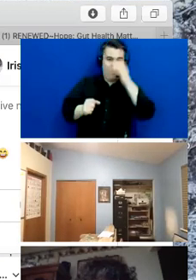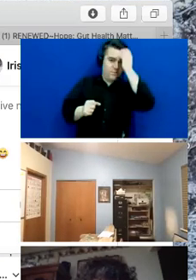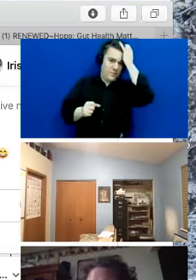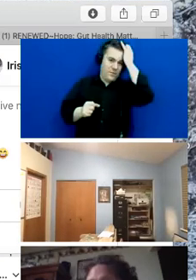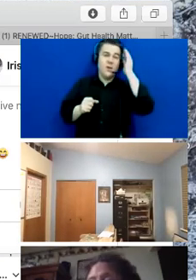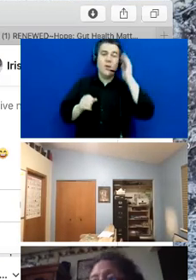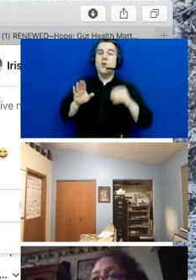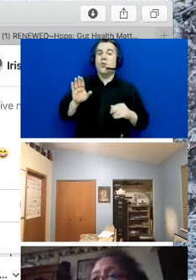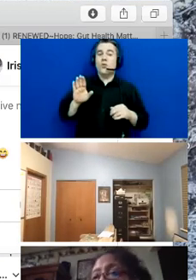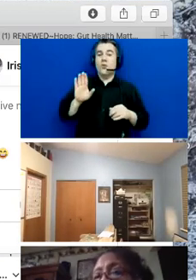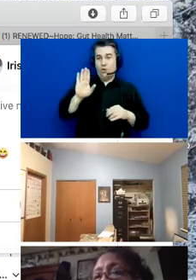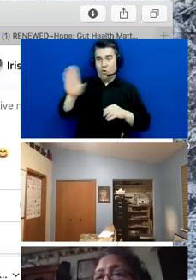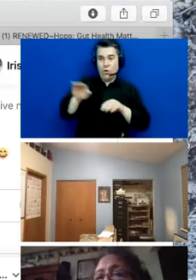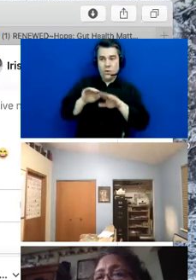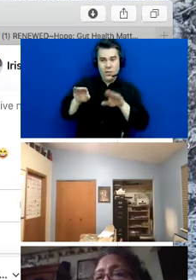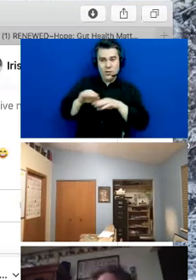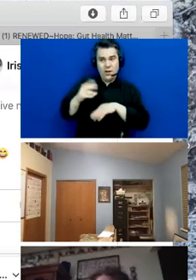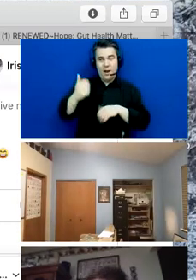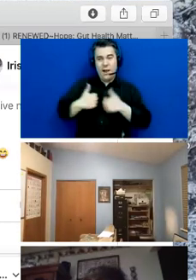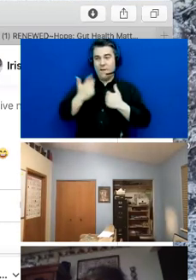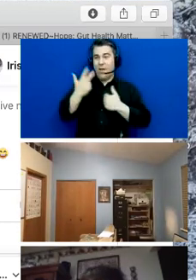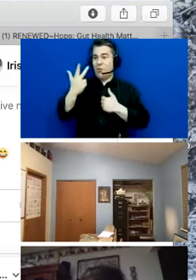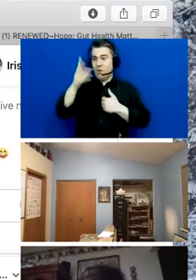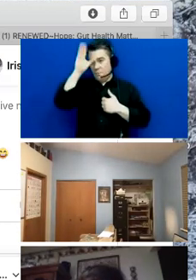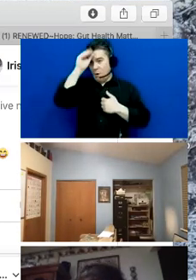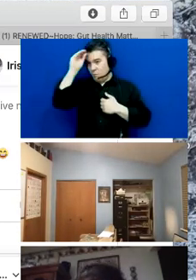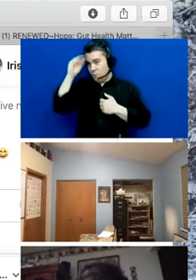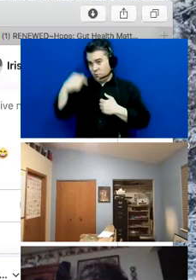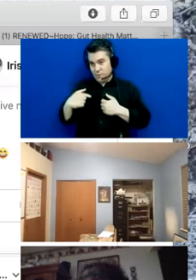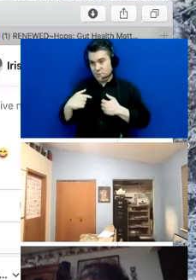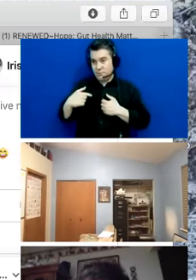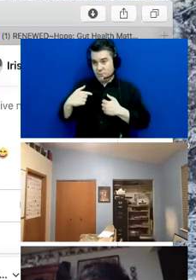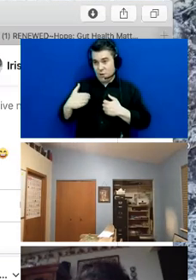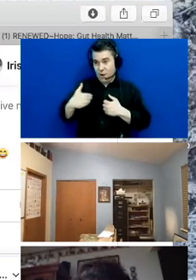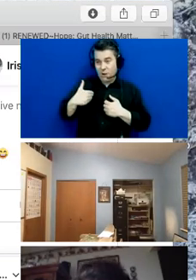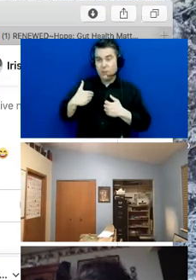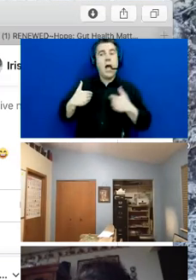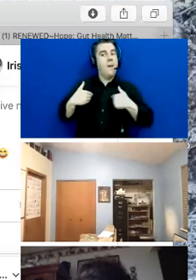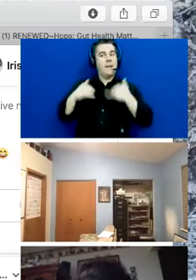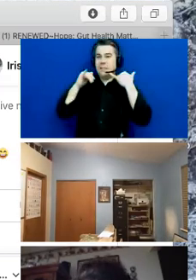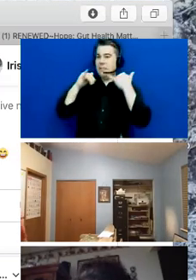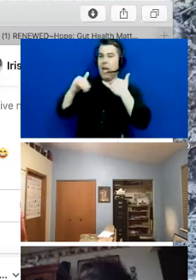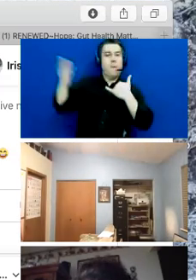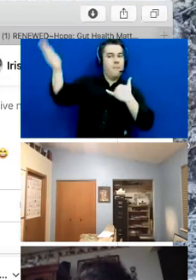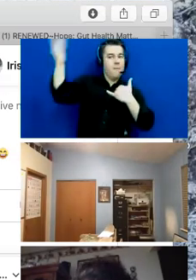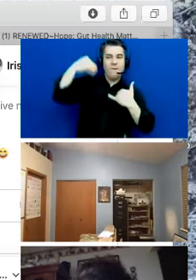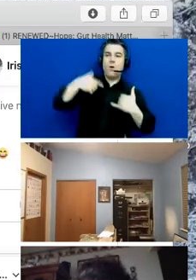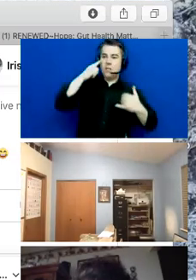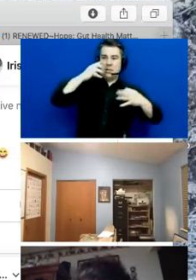your stage in life, 3 little boys, it's exactly where I was when I decided to take control of